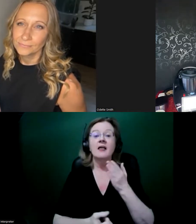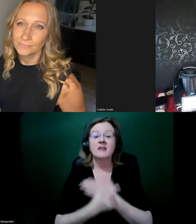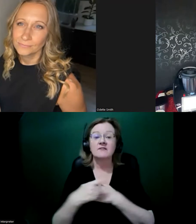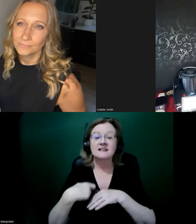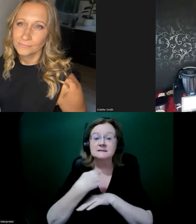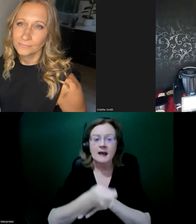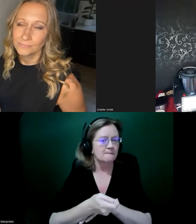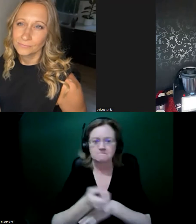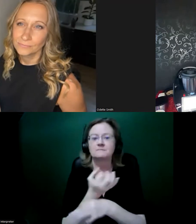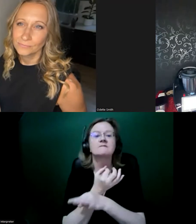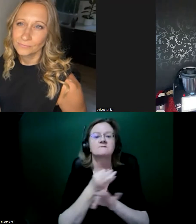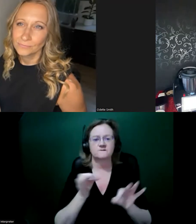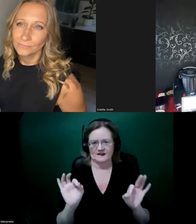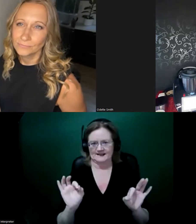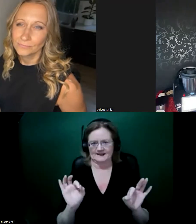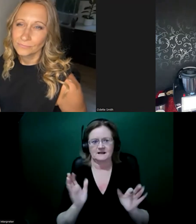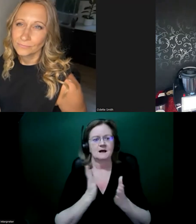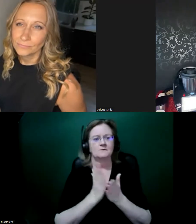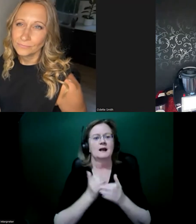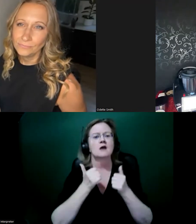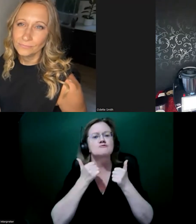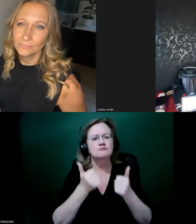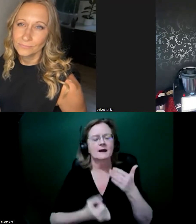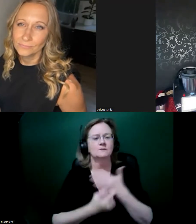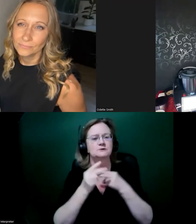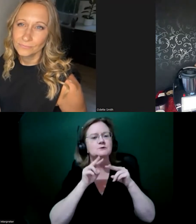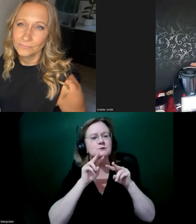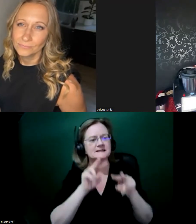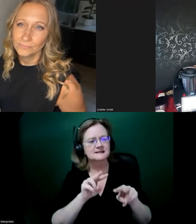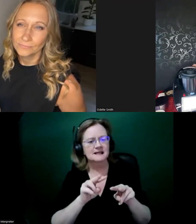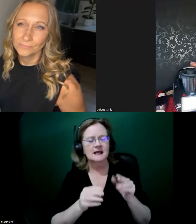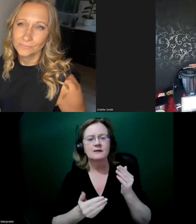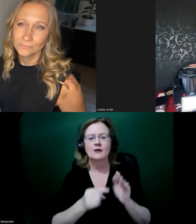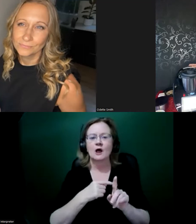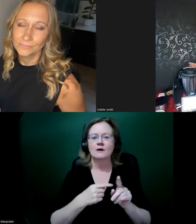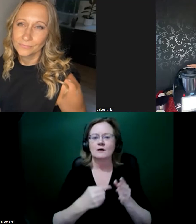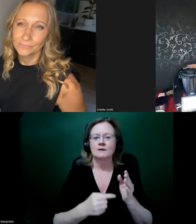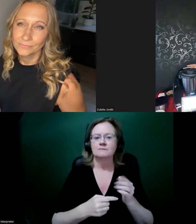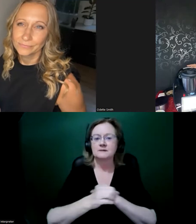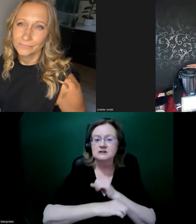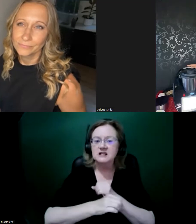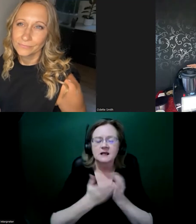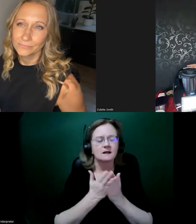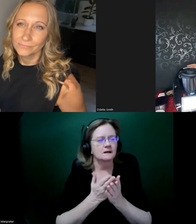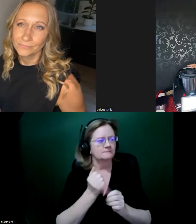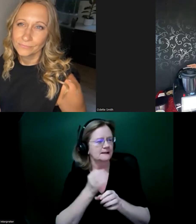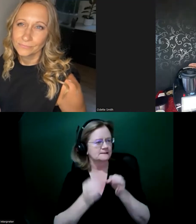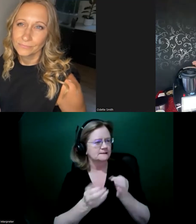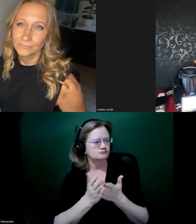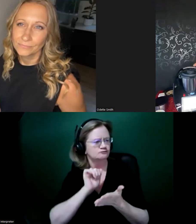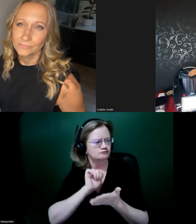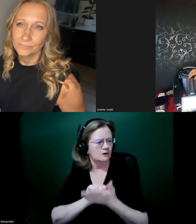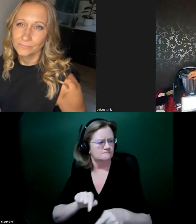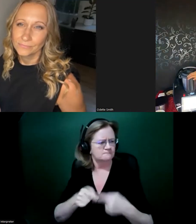yeah, just a great chance to see the Thermomix, get to play with it, and just make a decision about whether it's going to be right for your